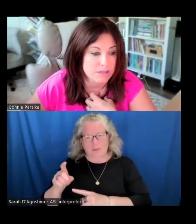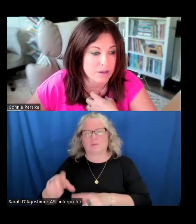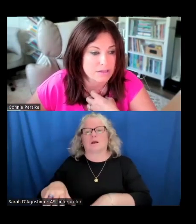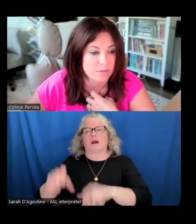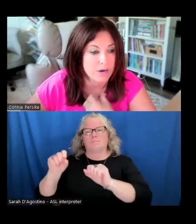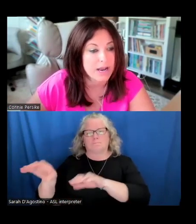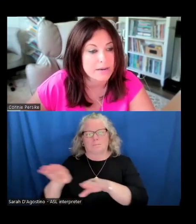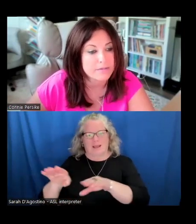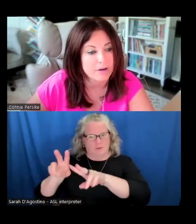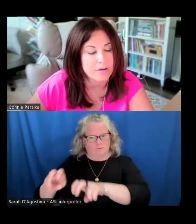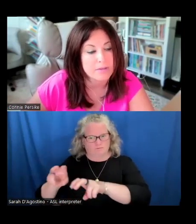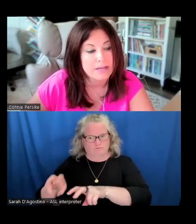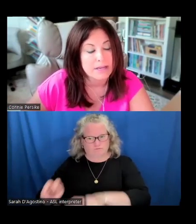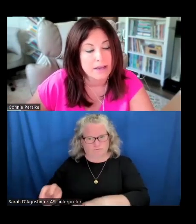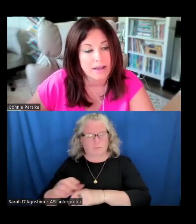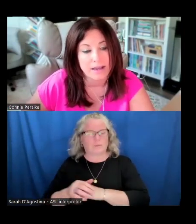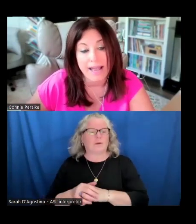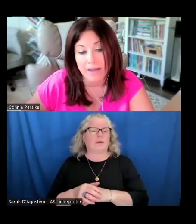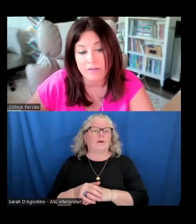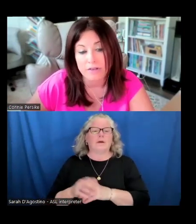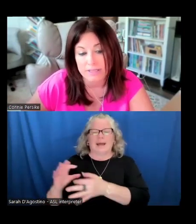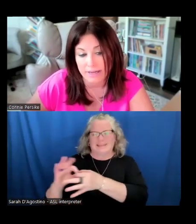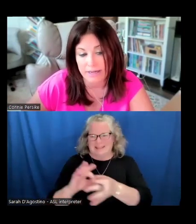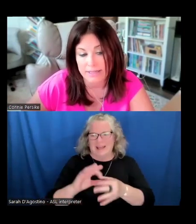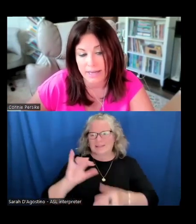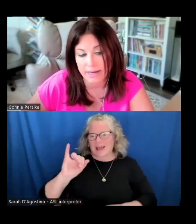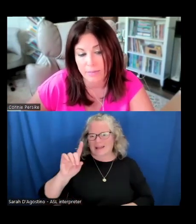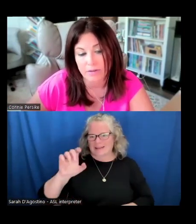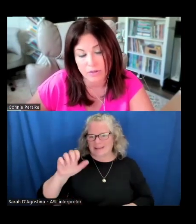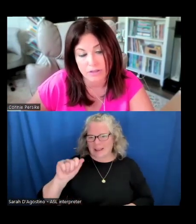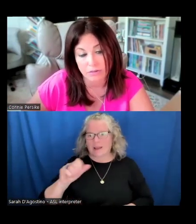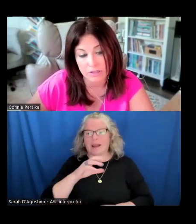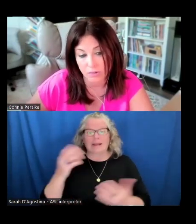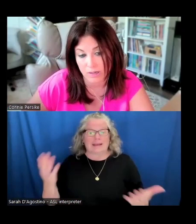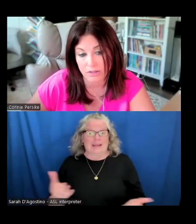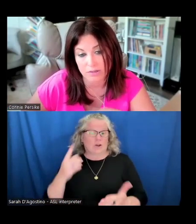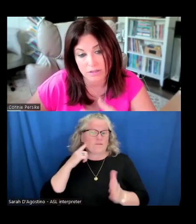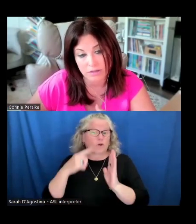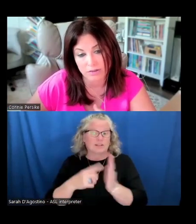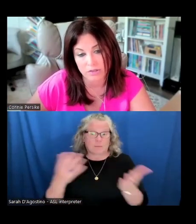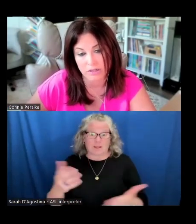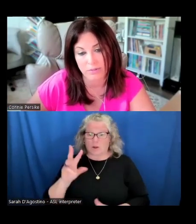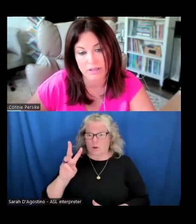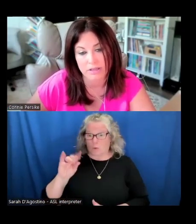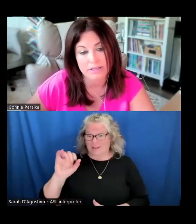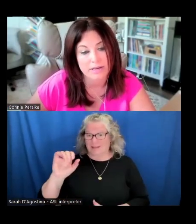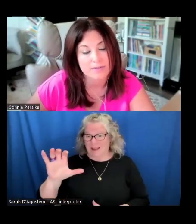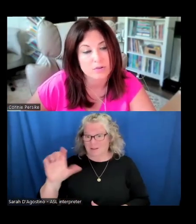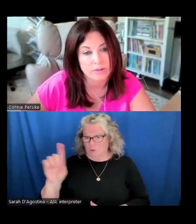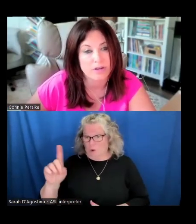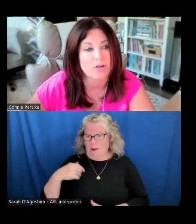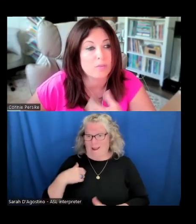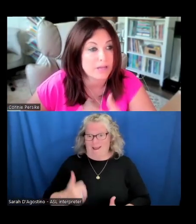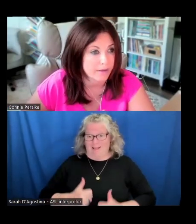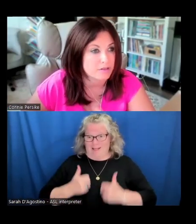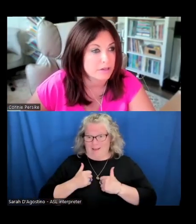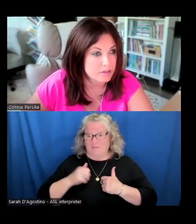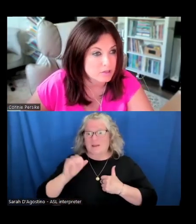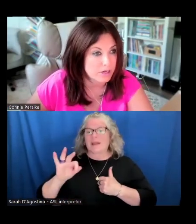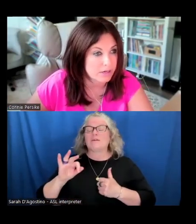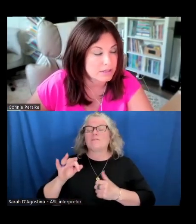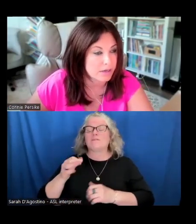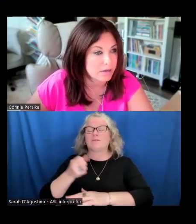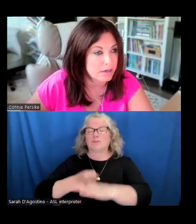instance, Wisconsin, where I'm from, after the second time of using restraint or seclusion within the same school year, we have